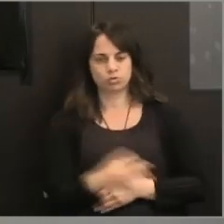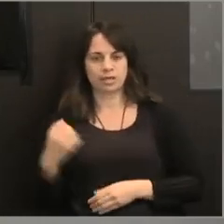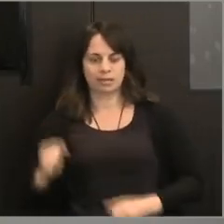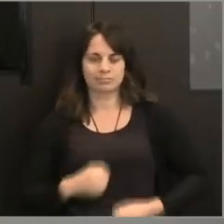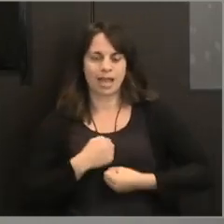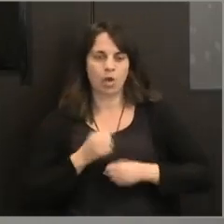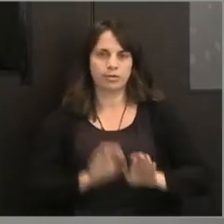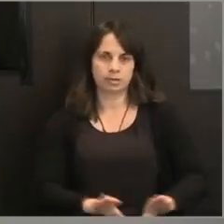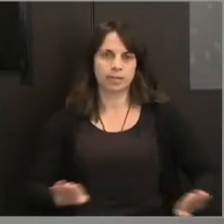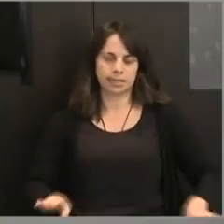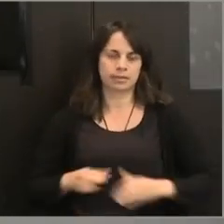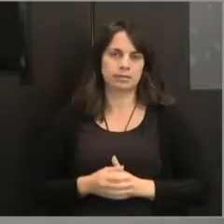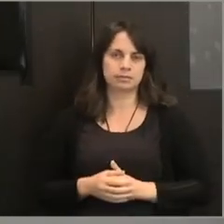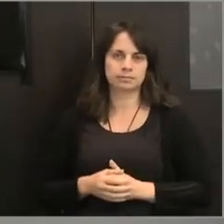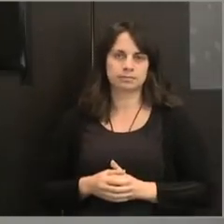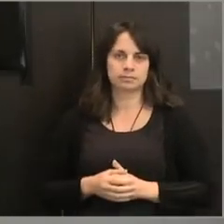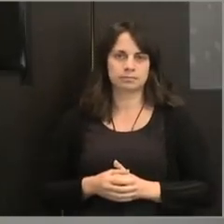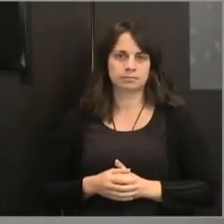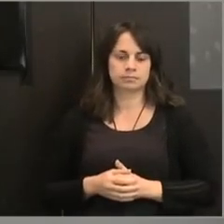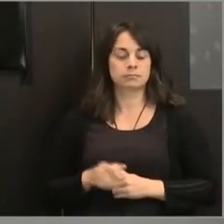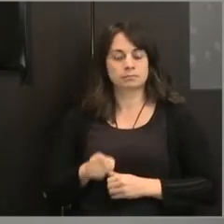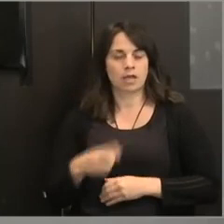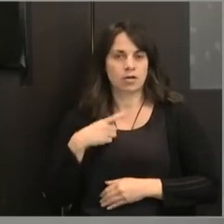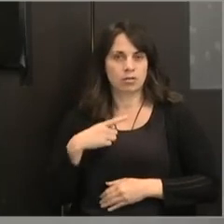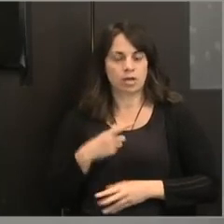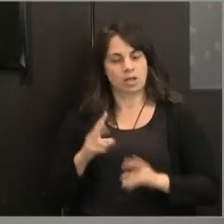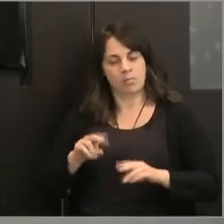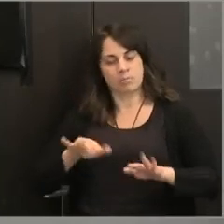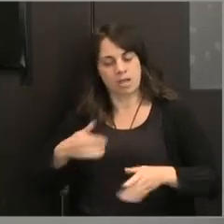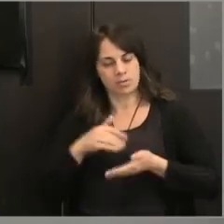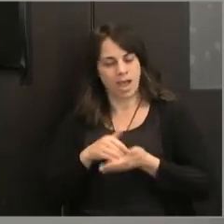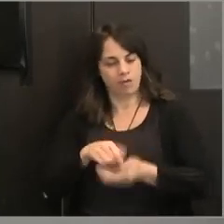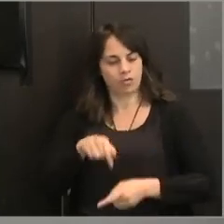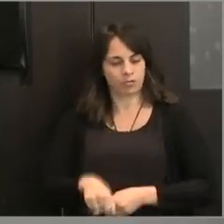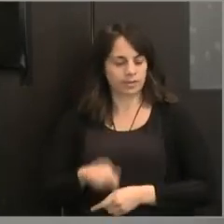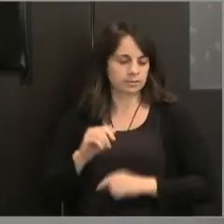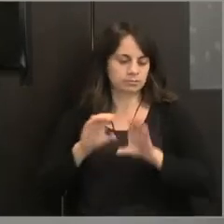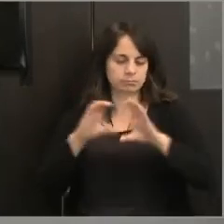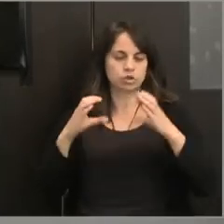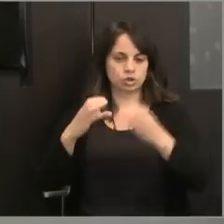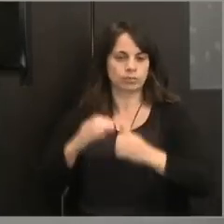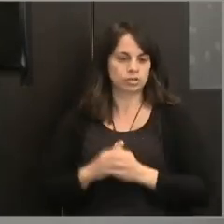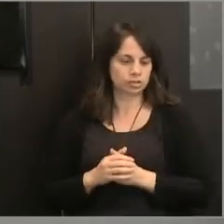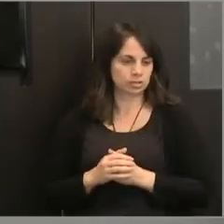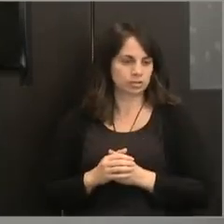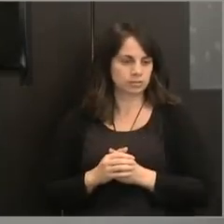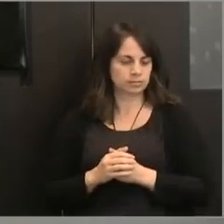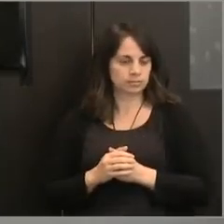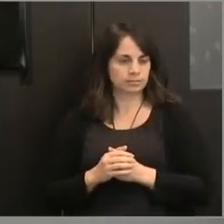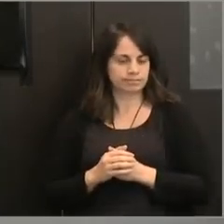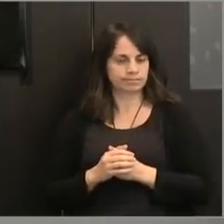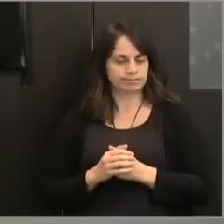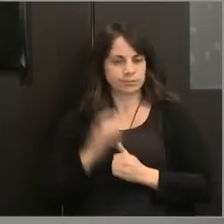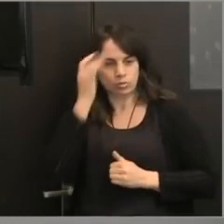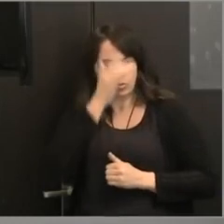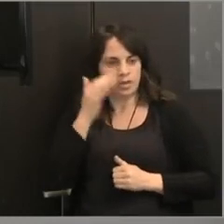tamariki." For that reason, I hope it might be helpful for the Commission to briefly canvass the consistent